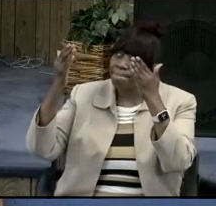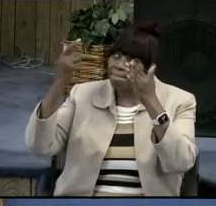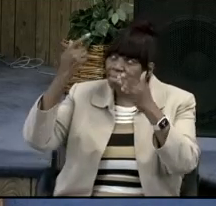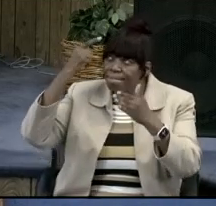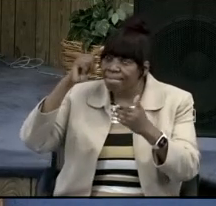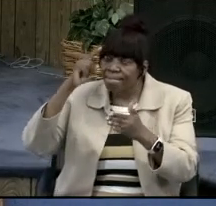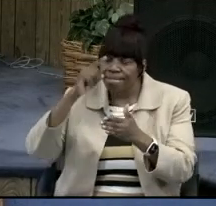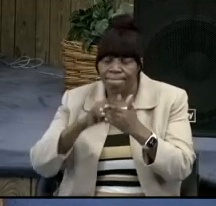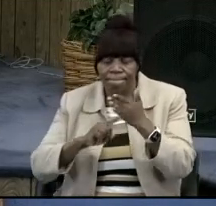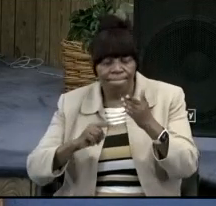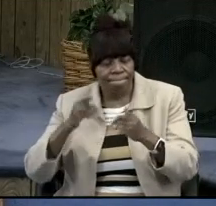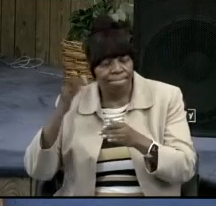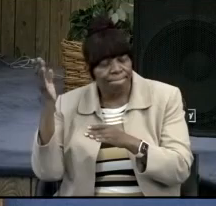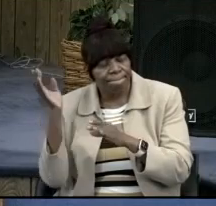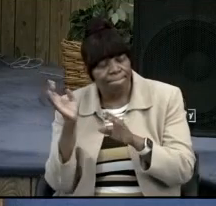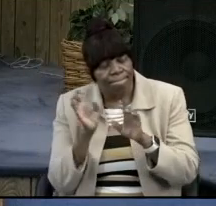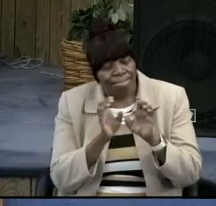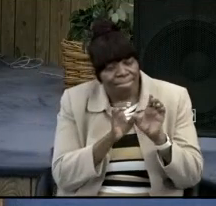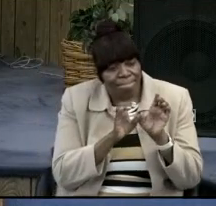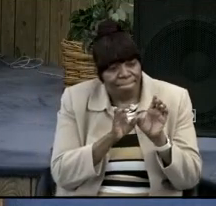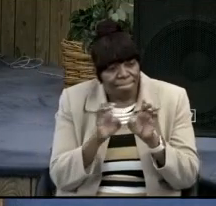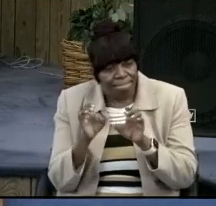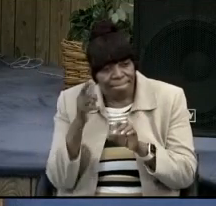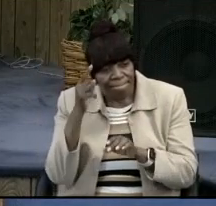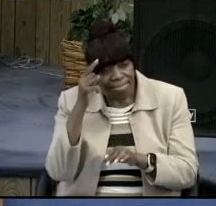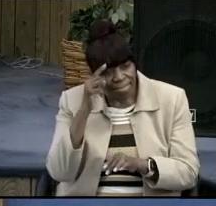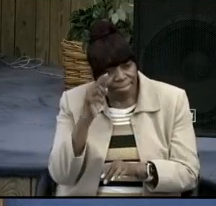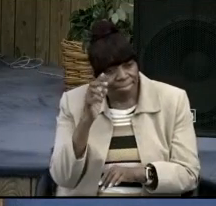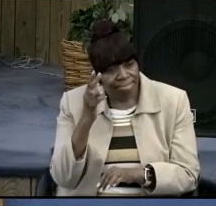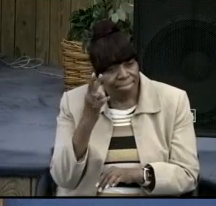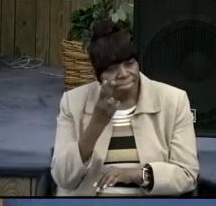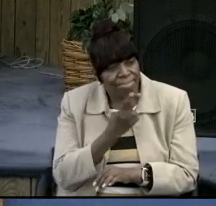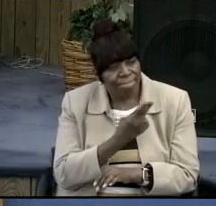for what you have done for us.